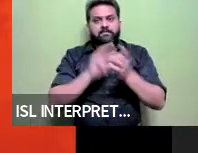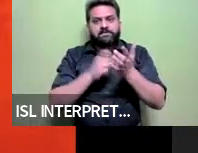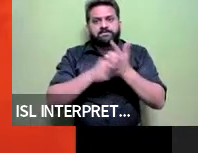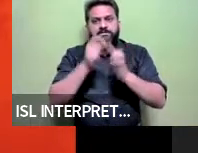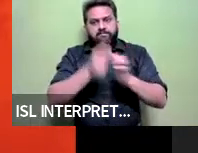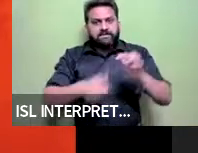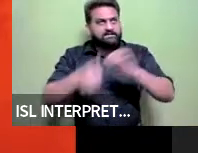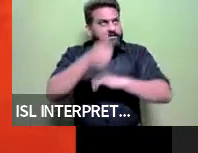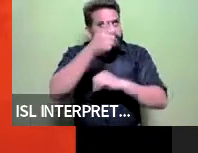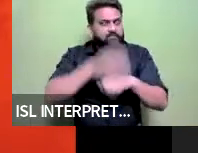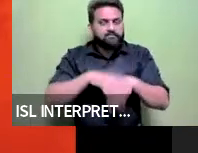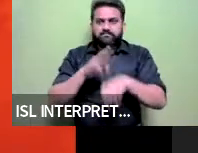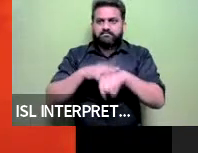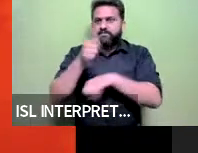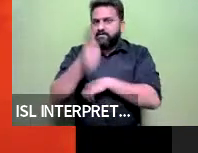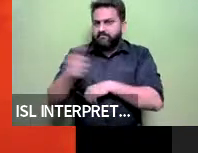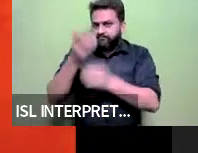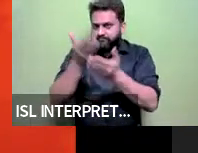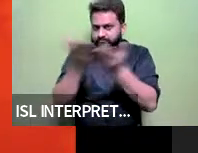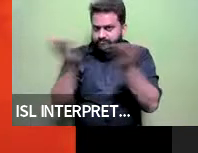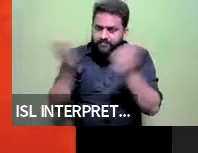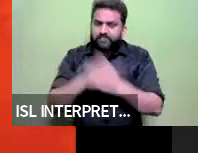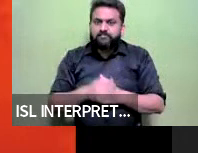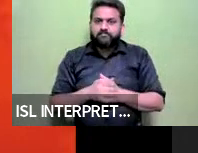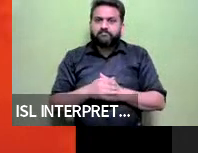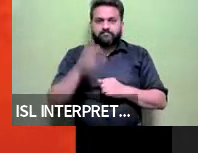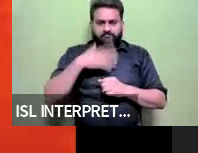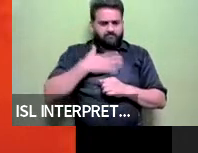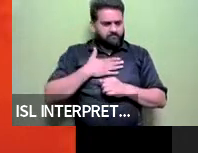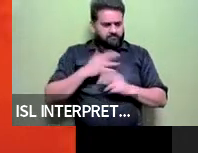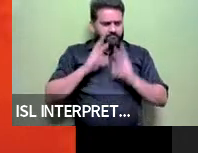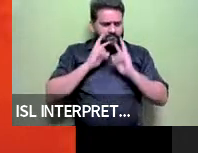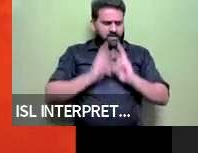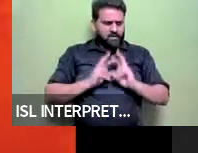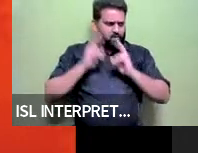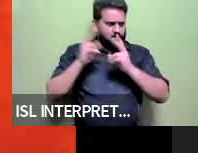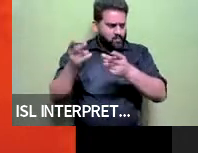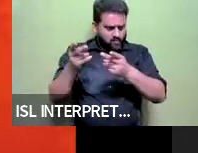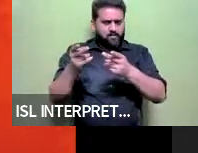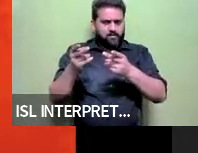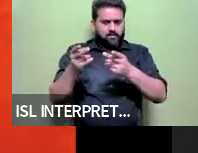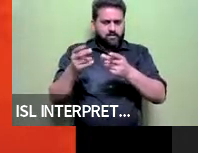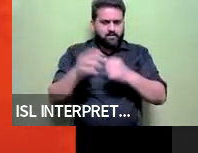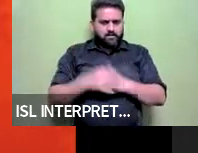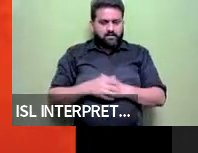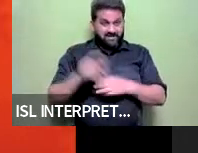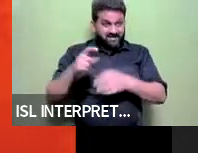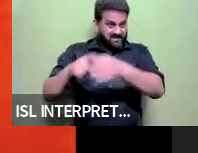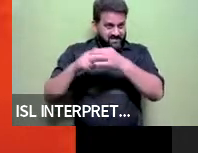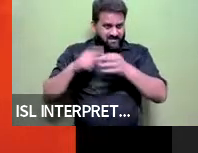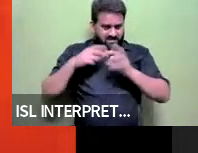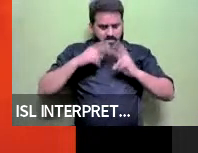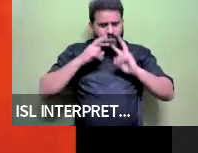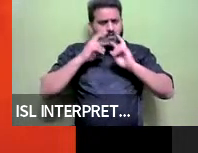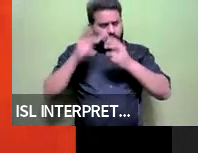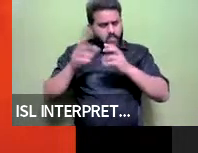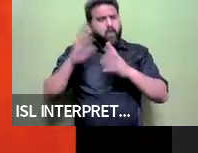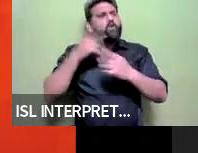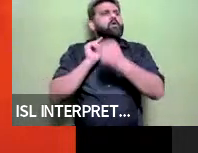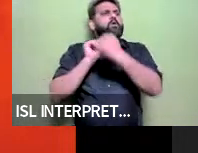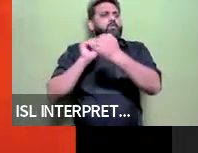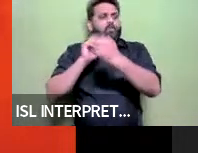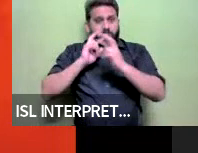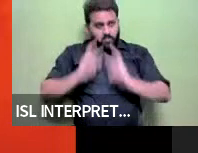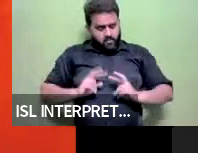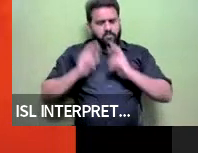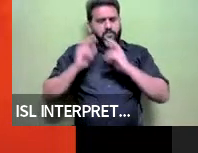members of the tribunal, I will answer the question, or I will answer the argument given by